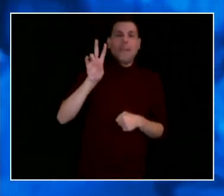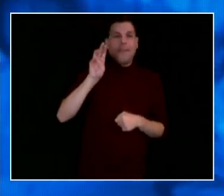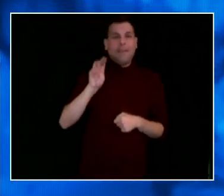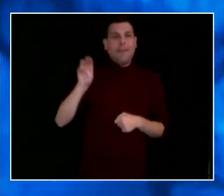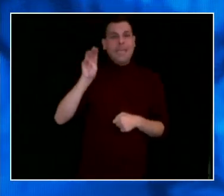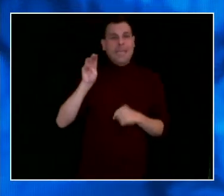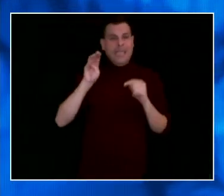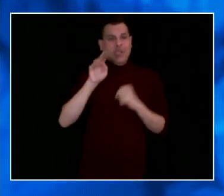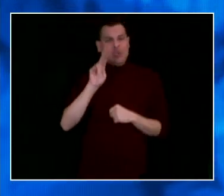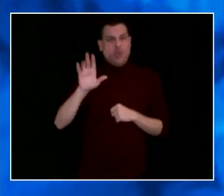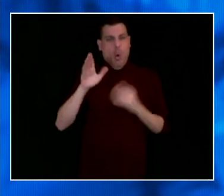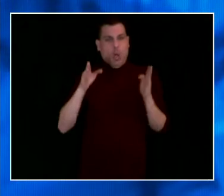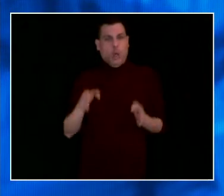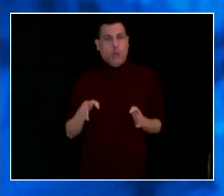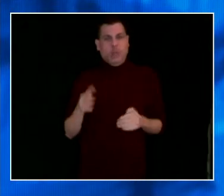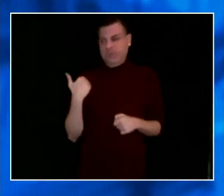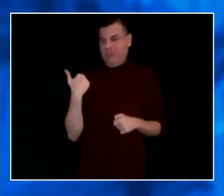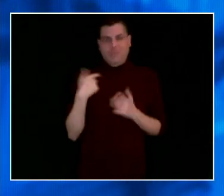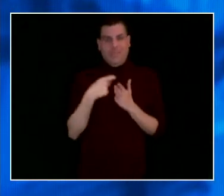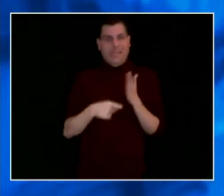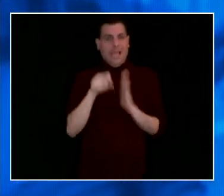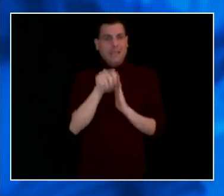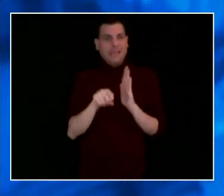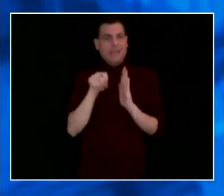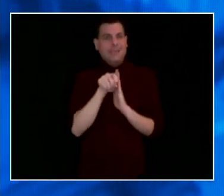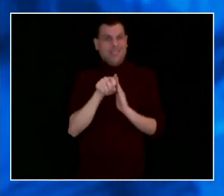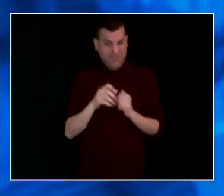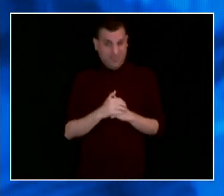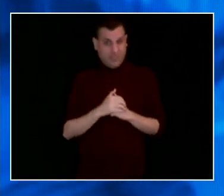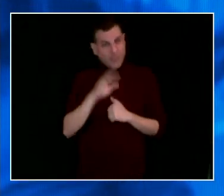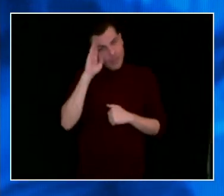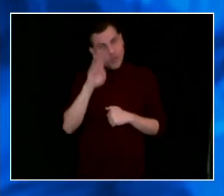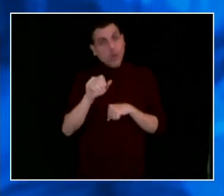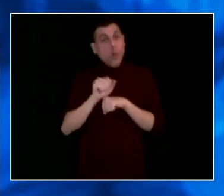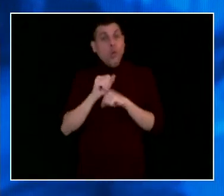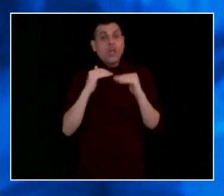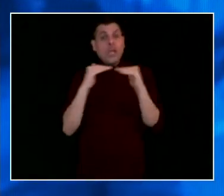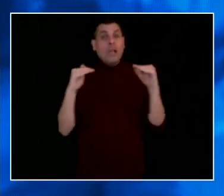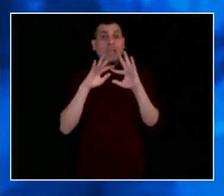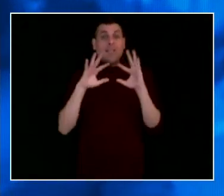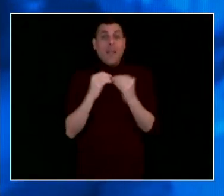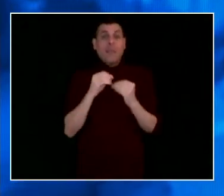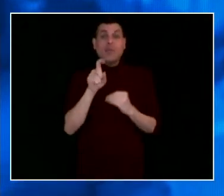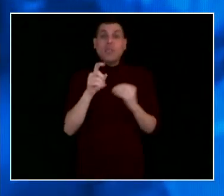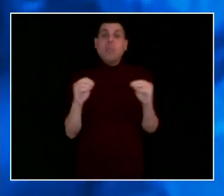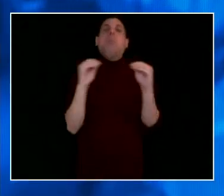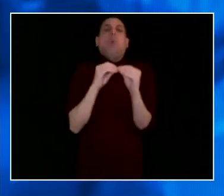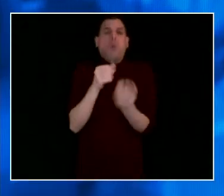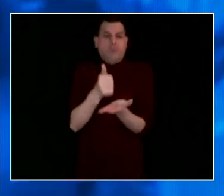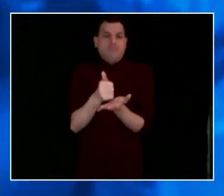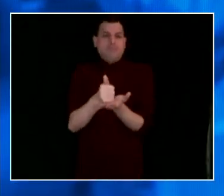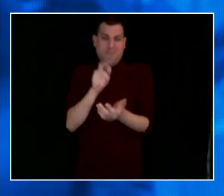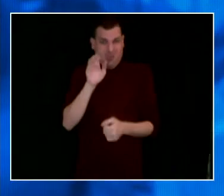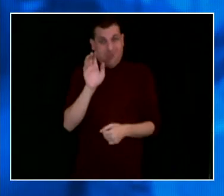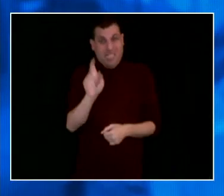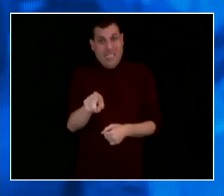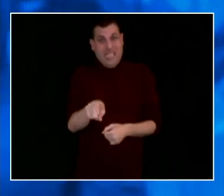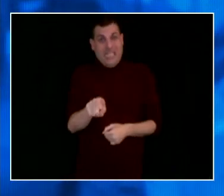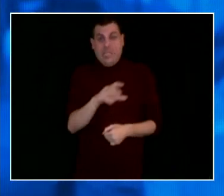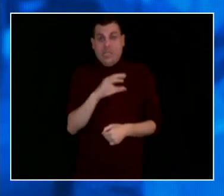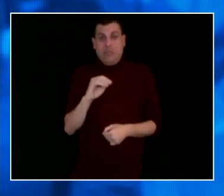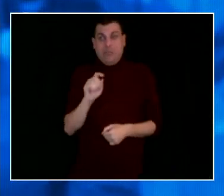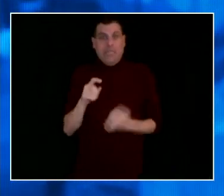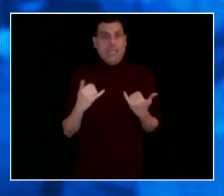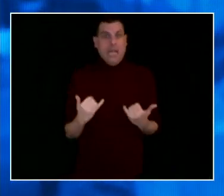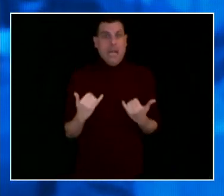season. But we know that working class families need more relief, and they need it now. That